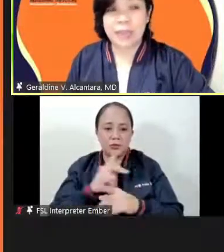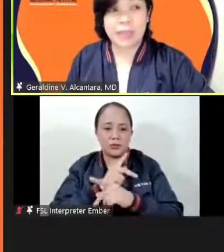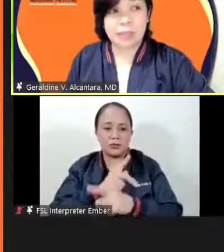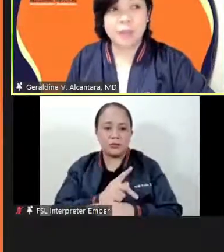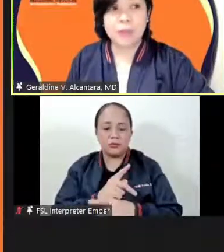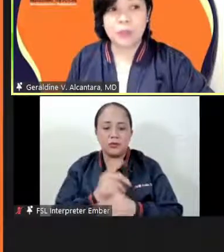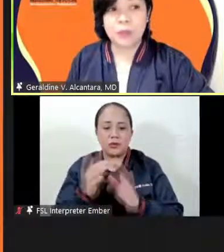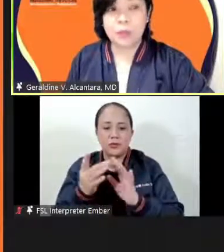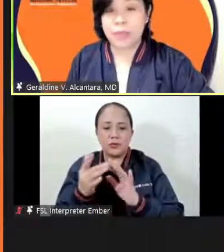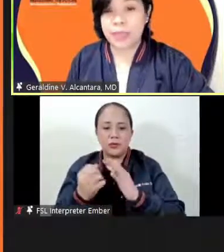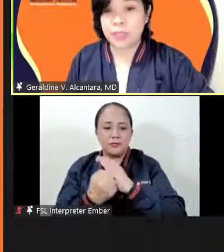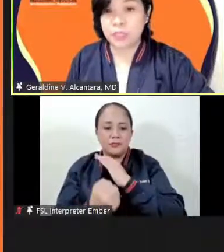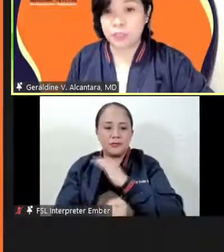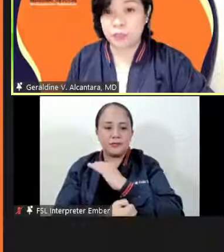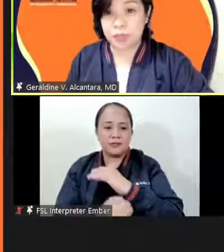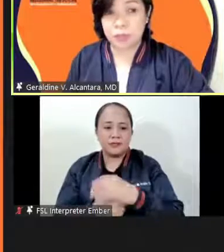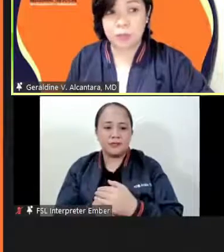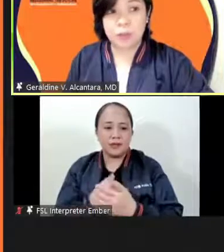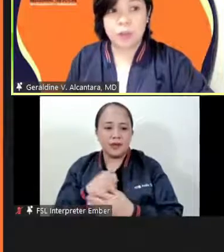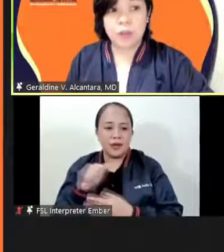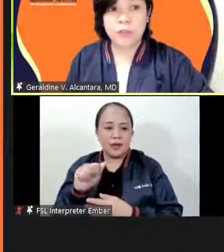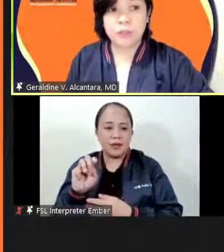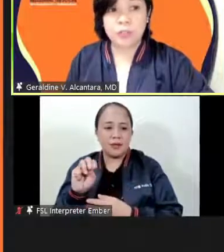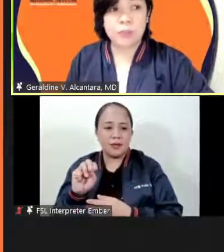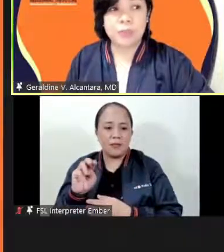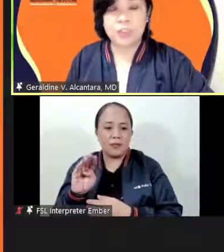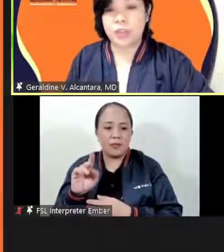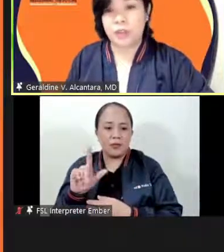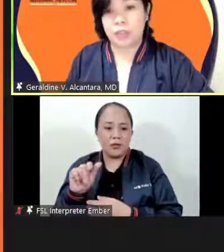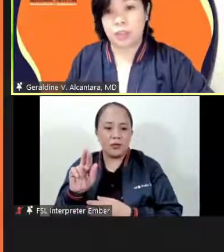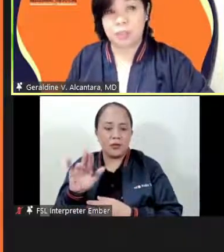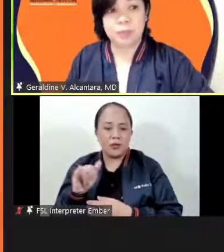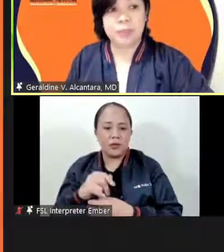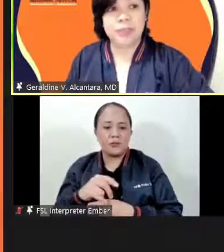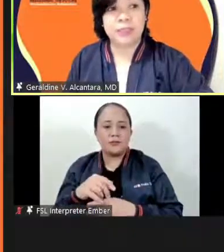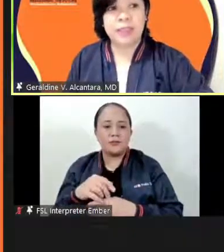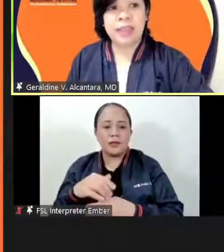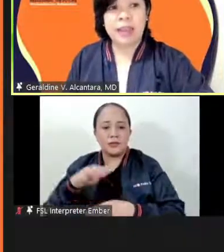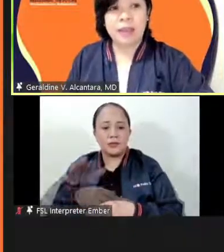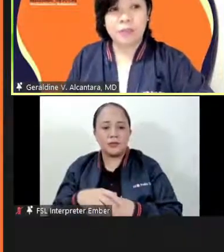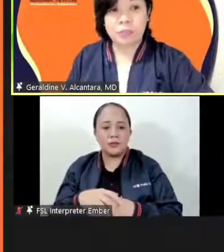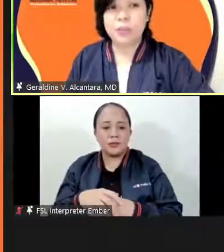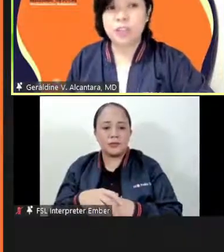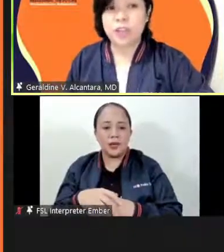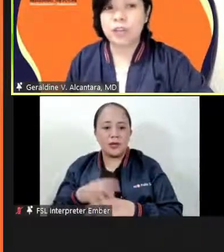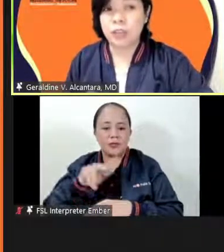an ambulatory pediatrics fellow of the Philippine General Hospital,